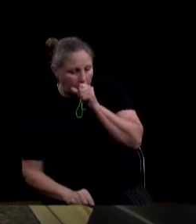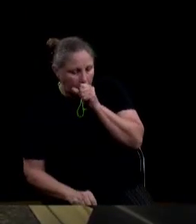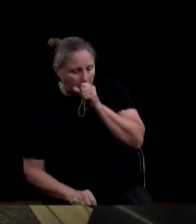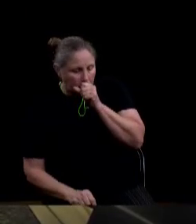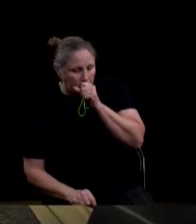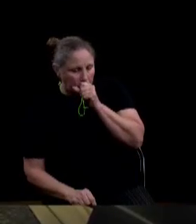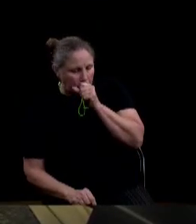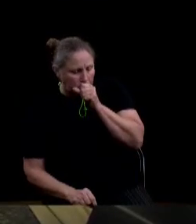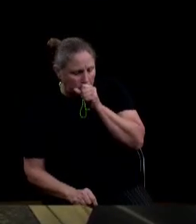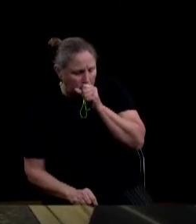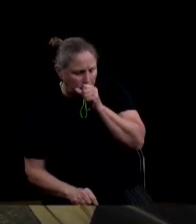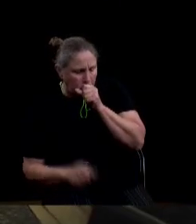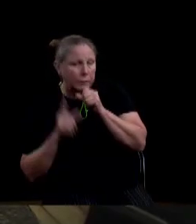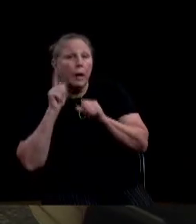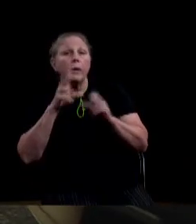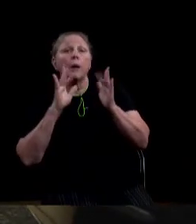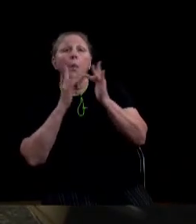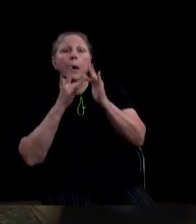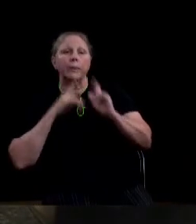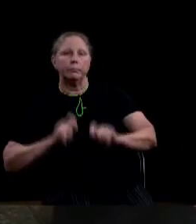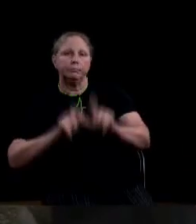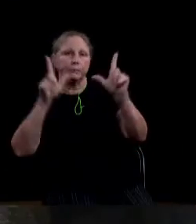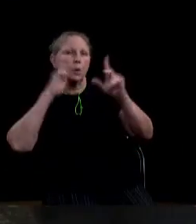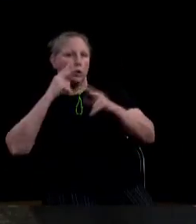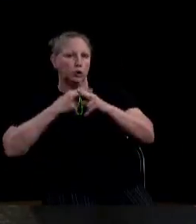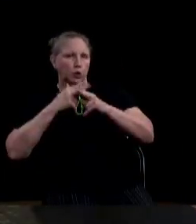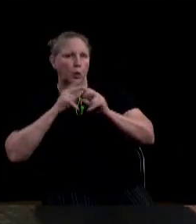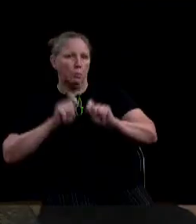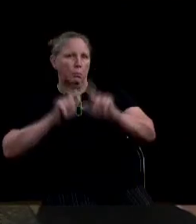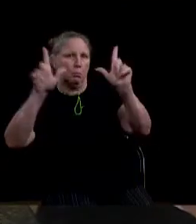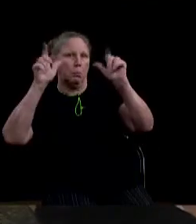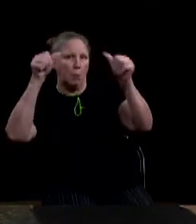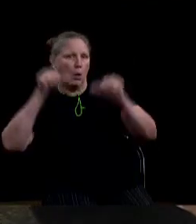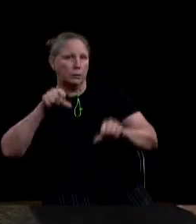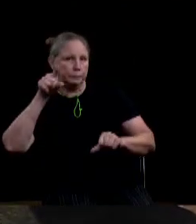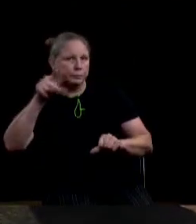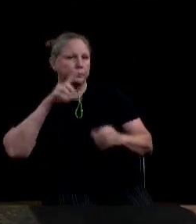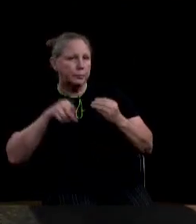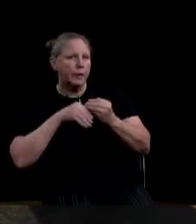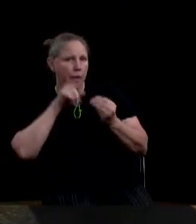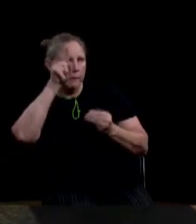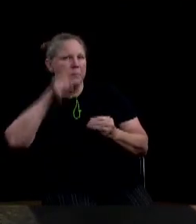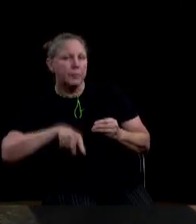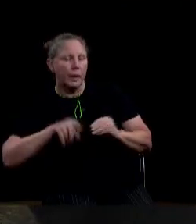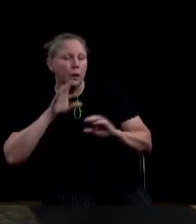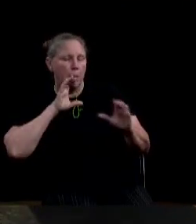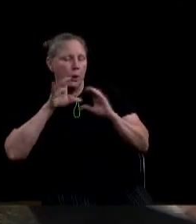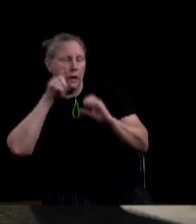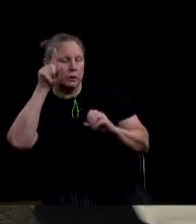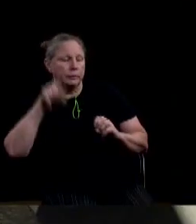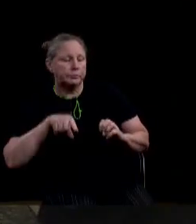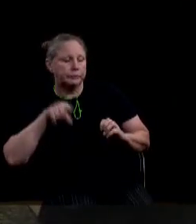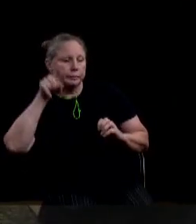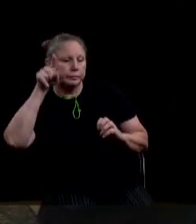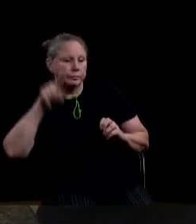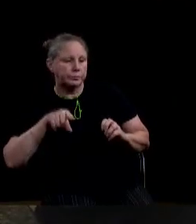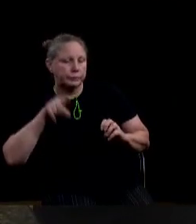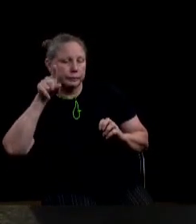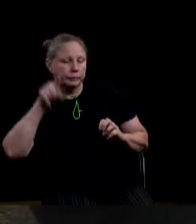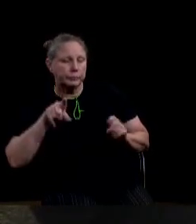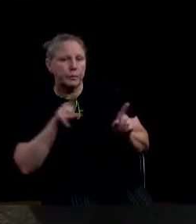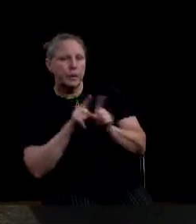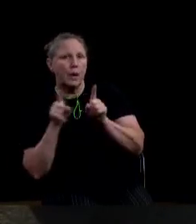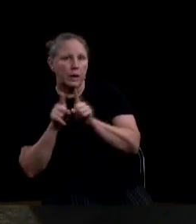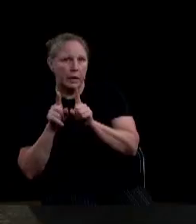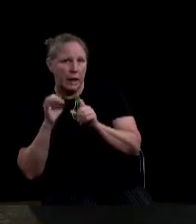shortly. We'll add that to our strategic communications effort as well once it's up there. Great. Thanks,